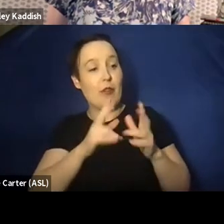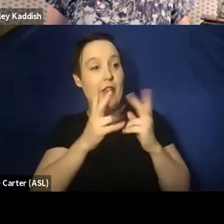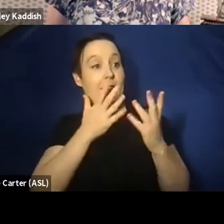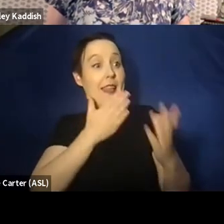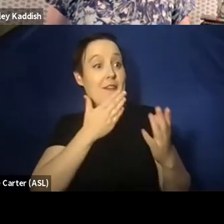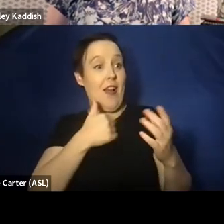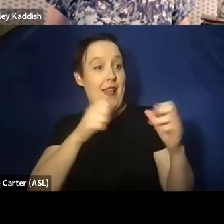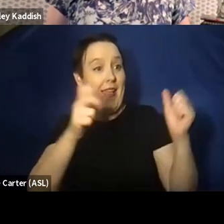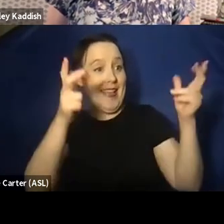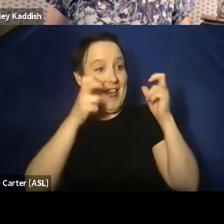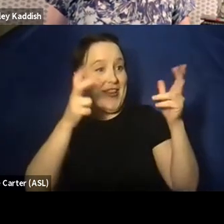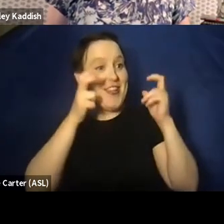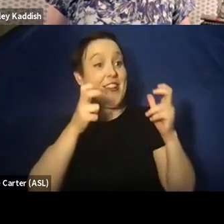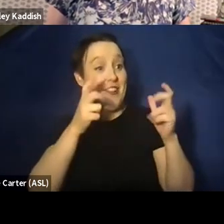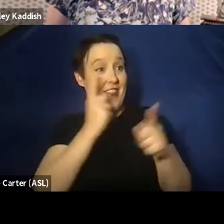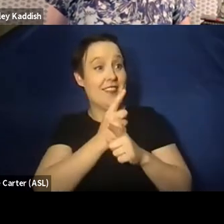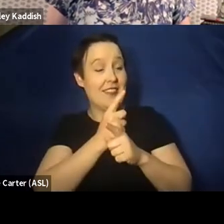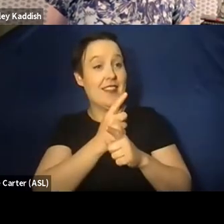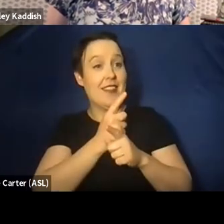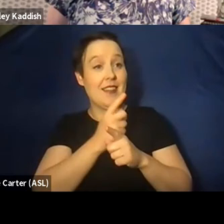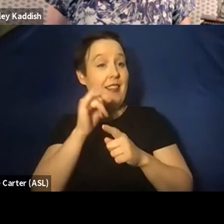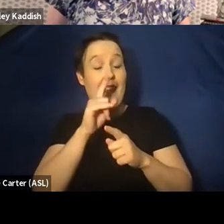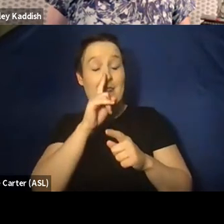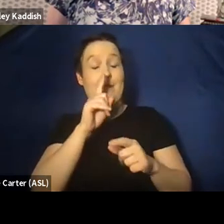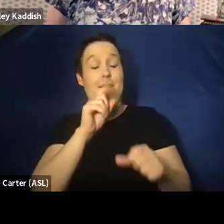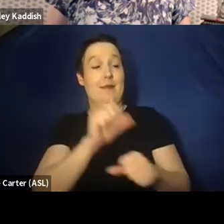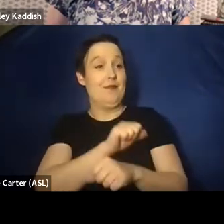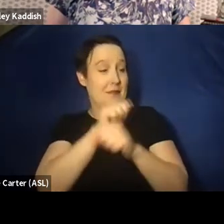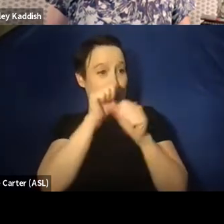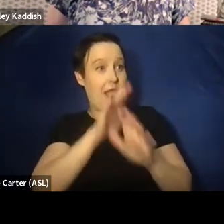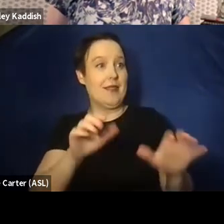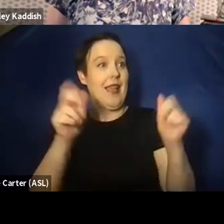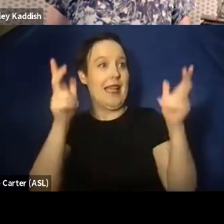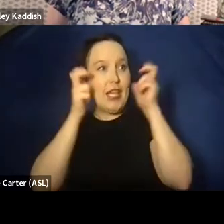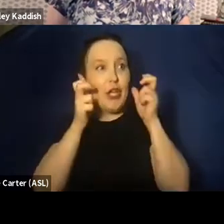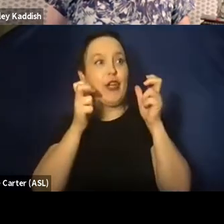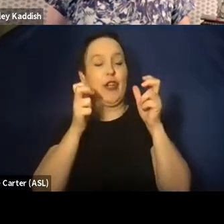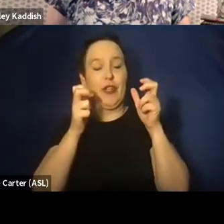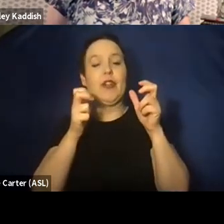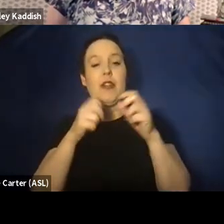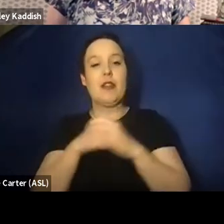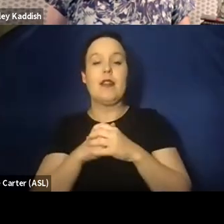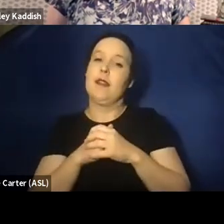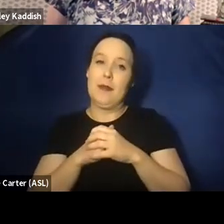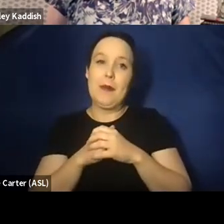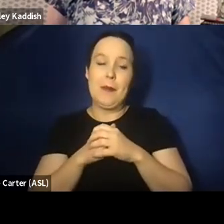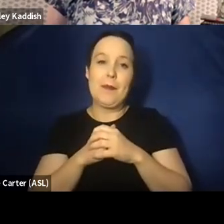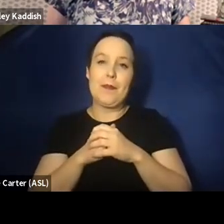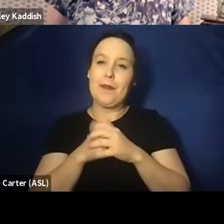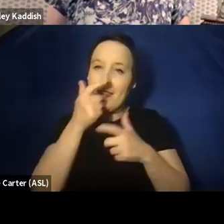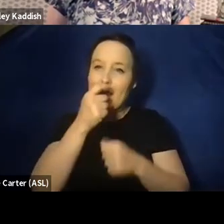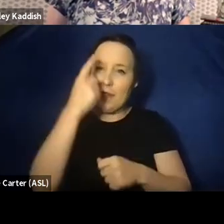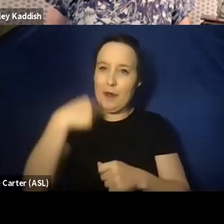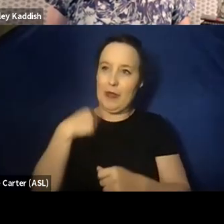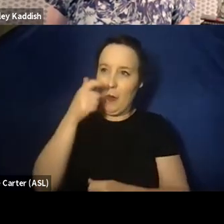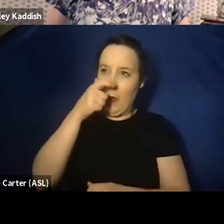hear. I mean, that is like a true blessing to be able to hear. And it was interesting for me to